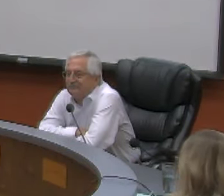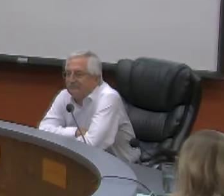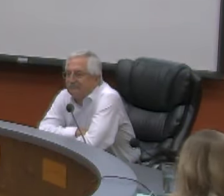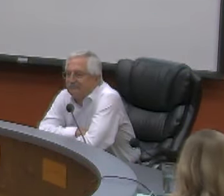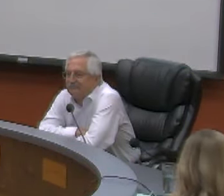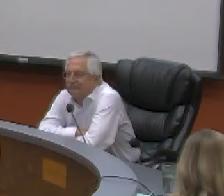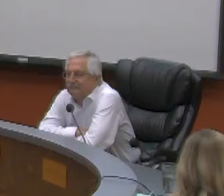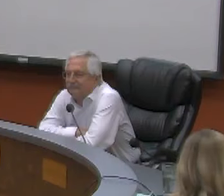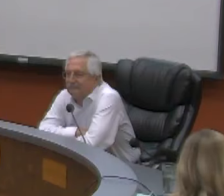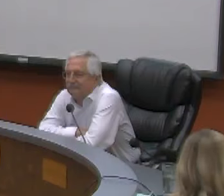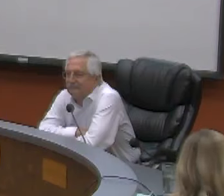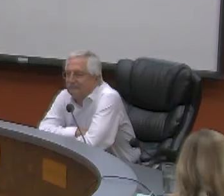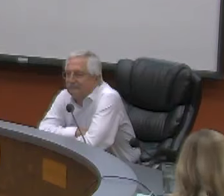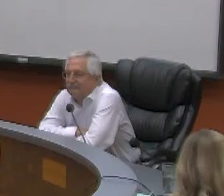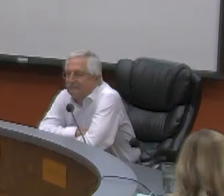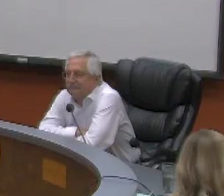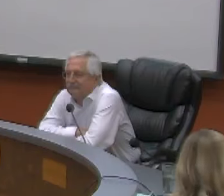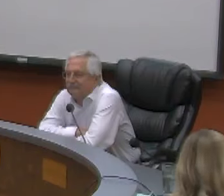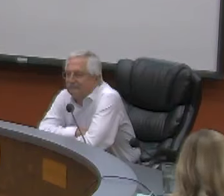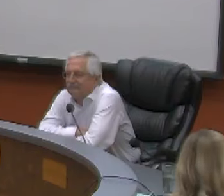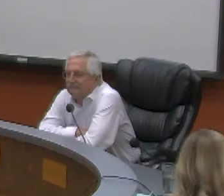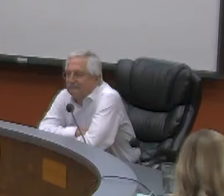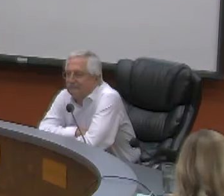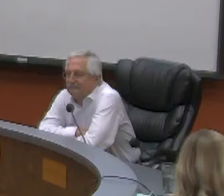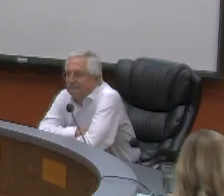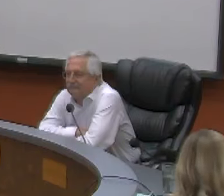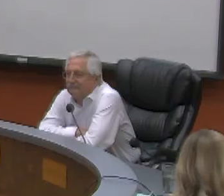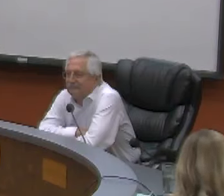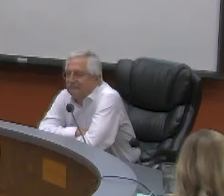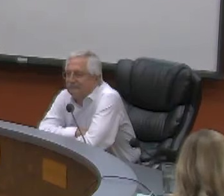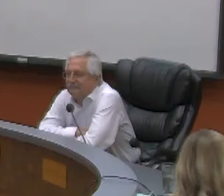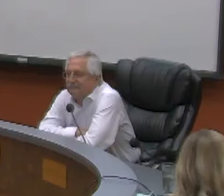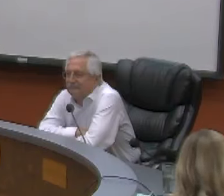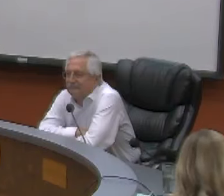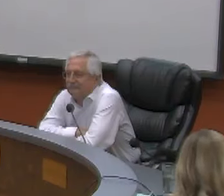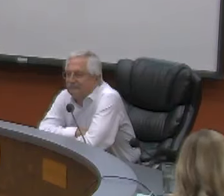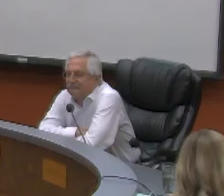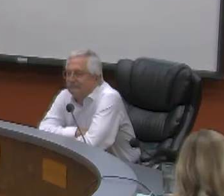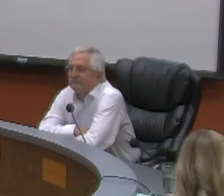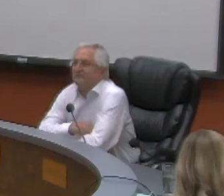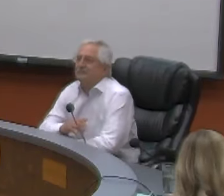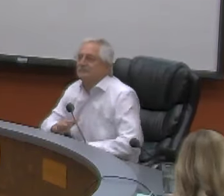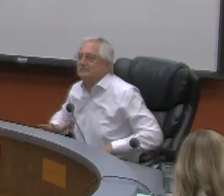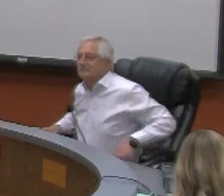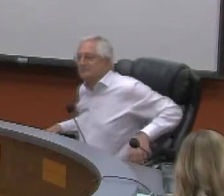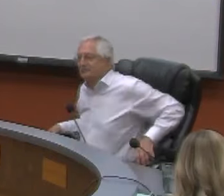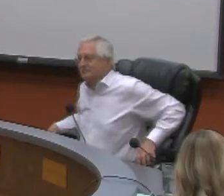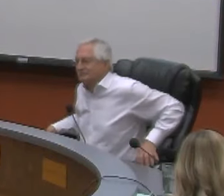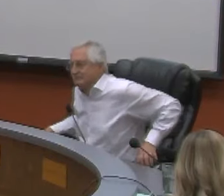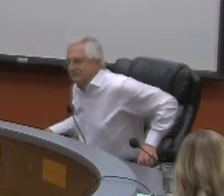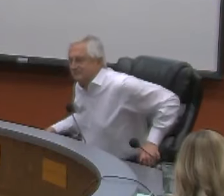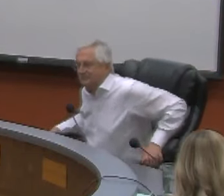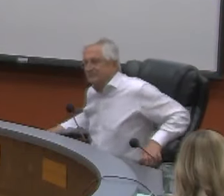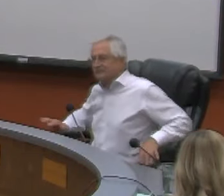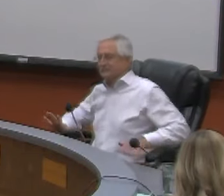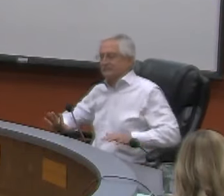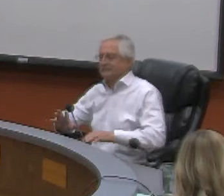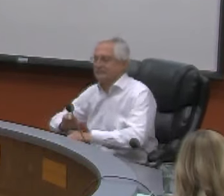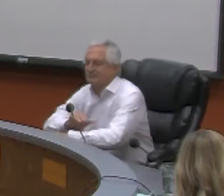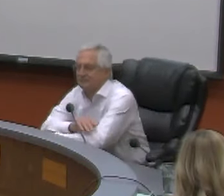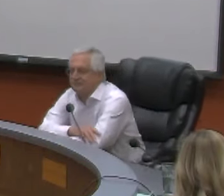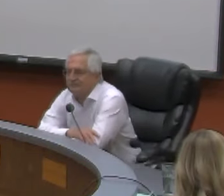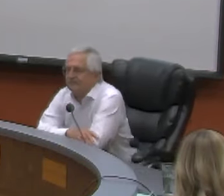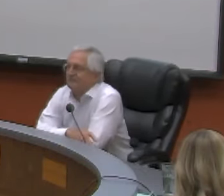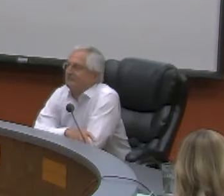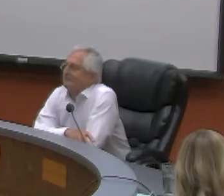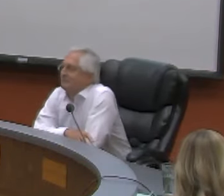there has been zero discussion of an IGA with Prescott Valley, zero discussion about an IGA with the county or any other district.